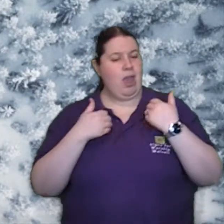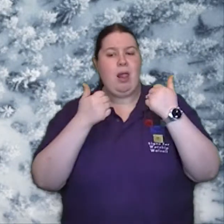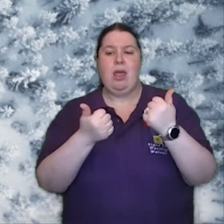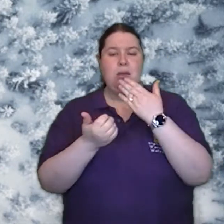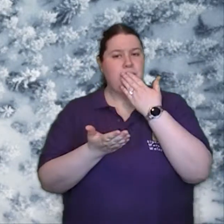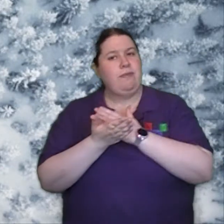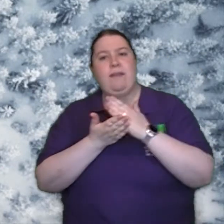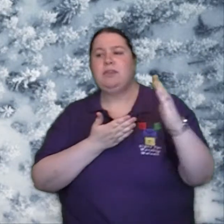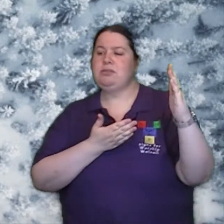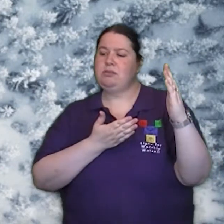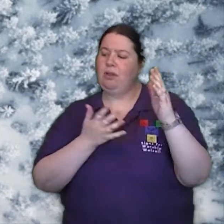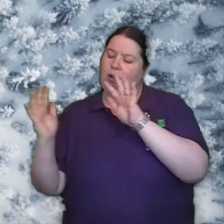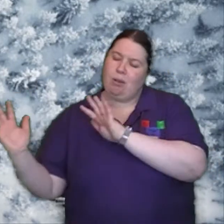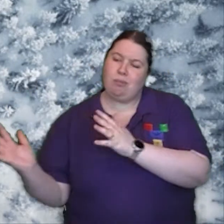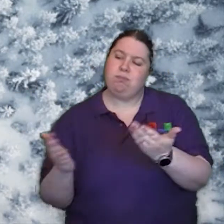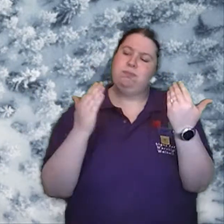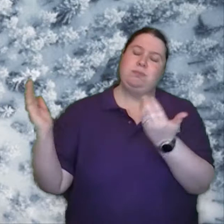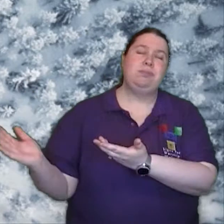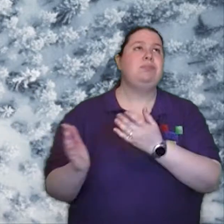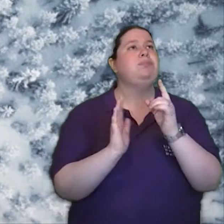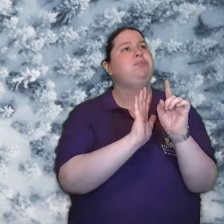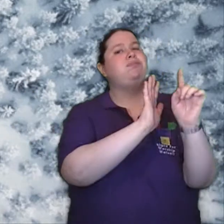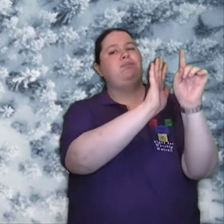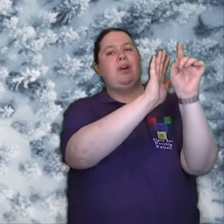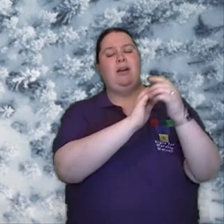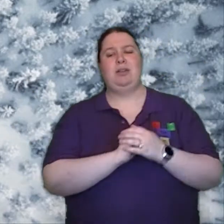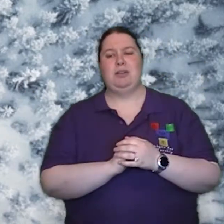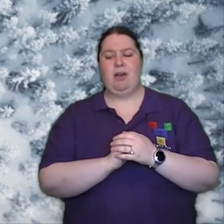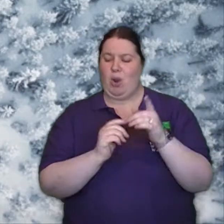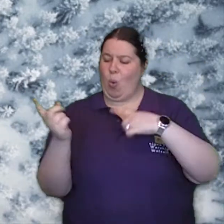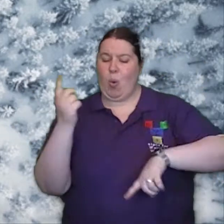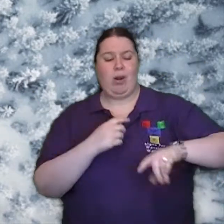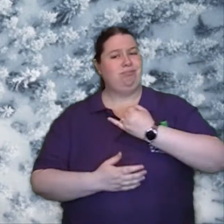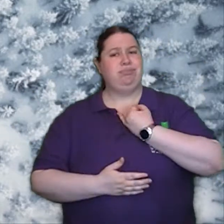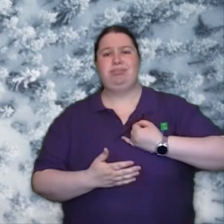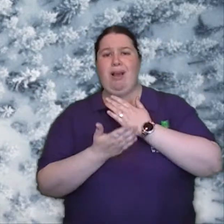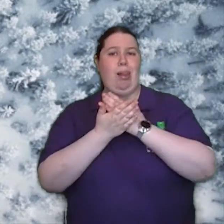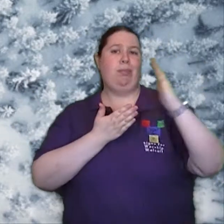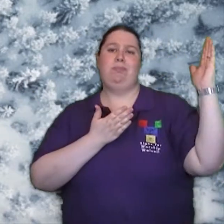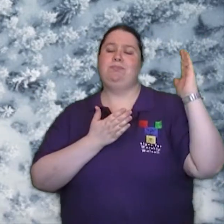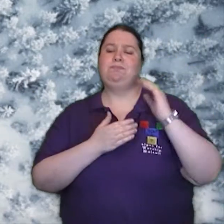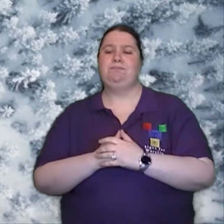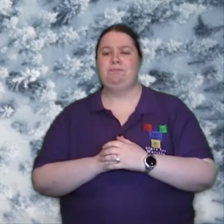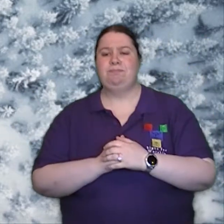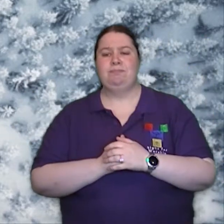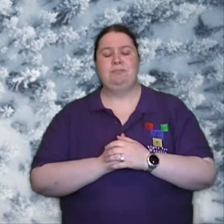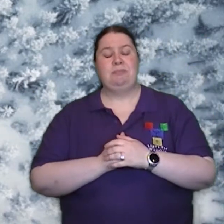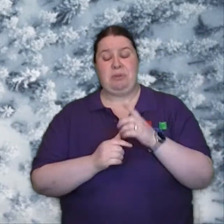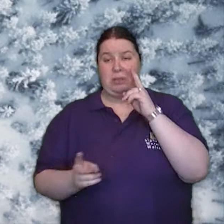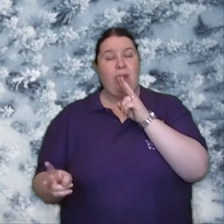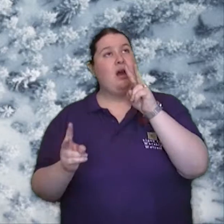May the God of all healing and forgiveness draw us to himself and cleanse us from all our